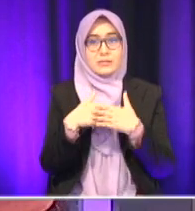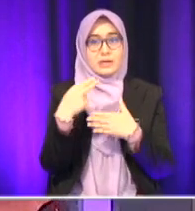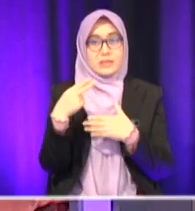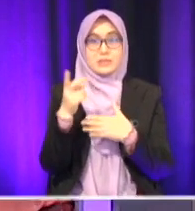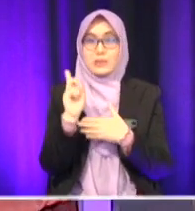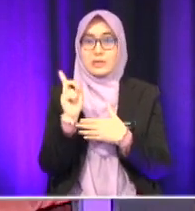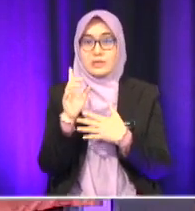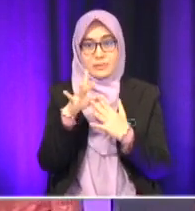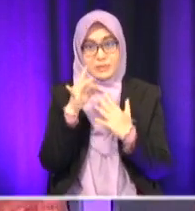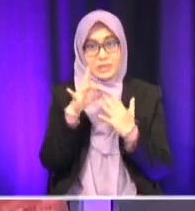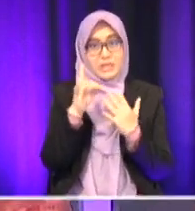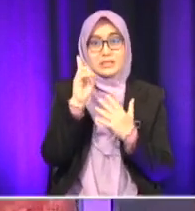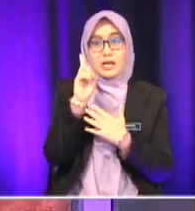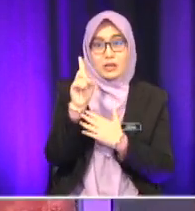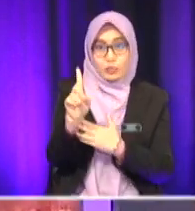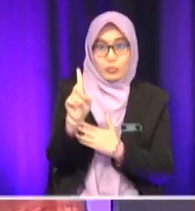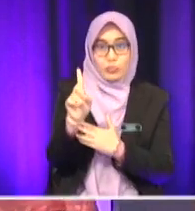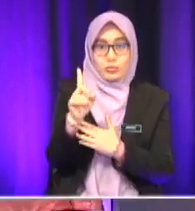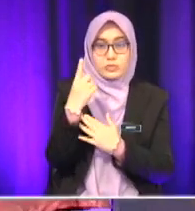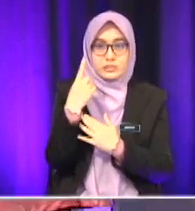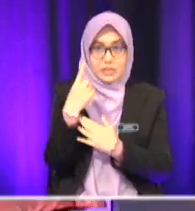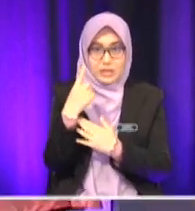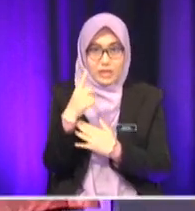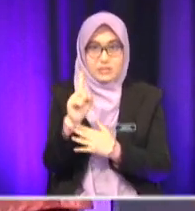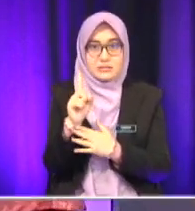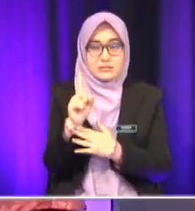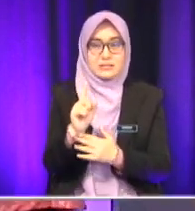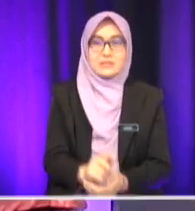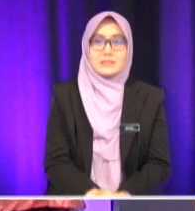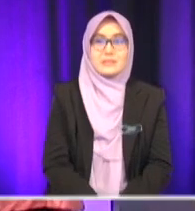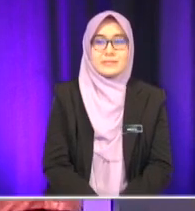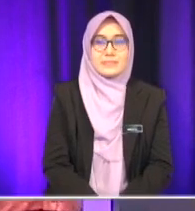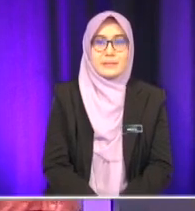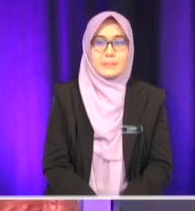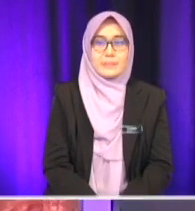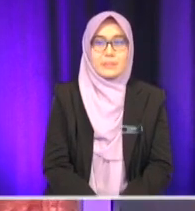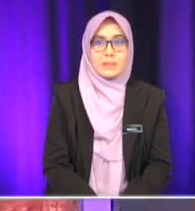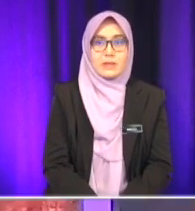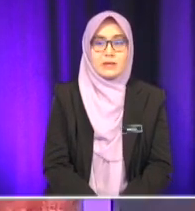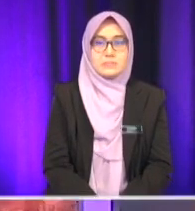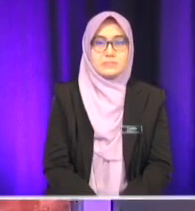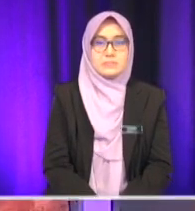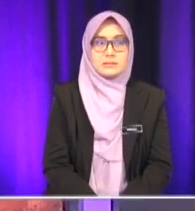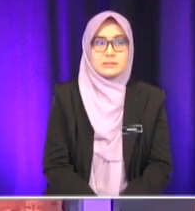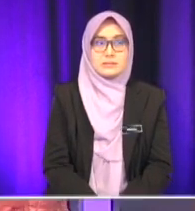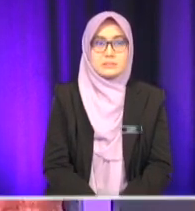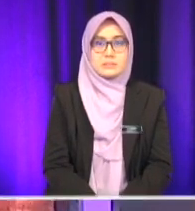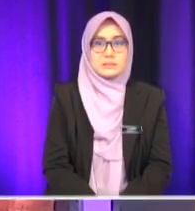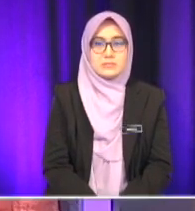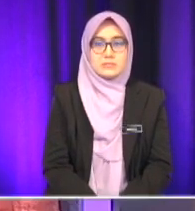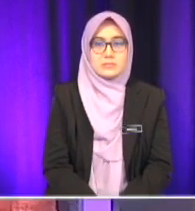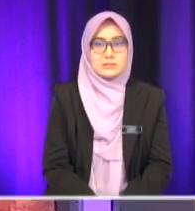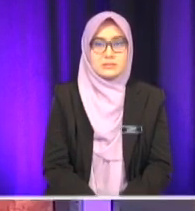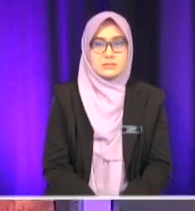H? Talking about everyone. Remember?